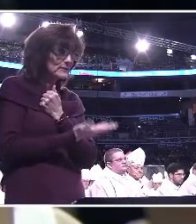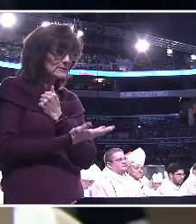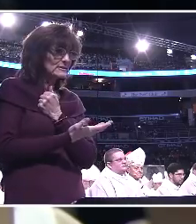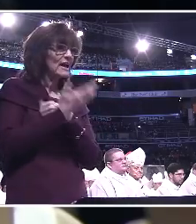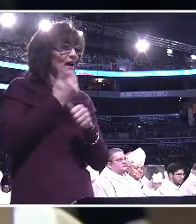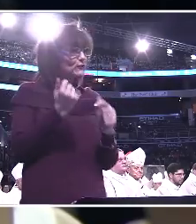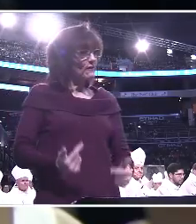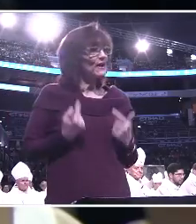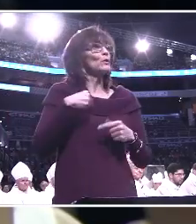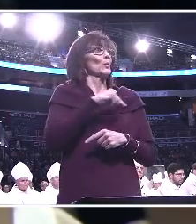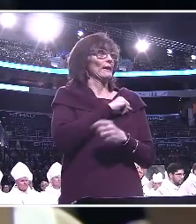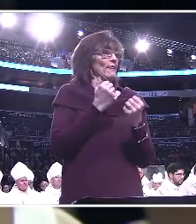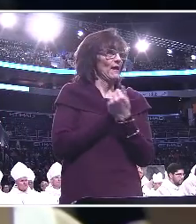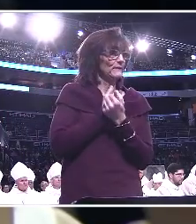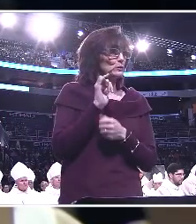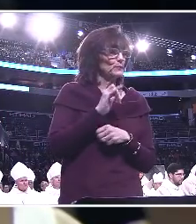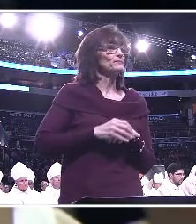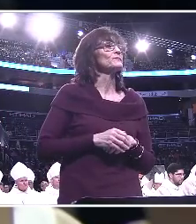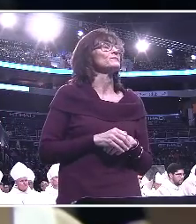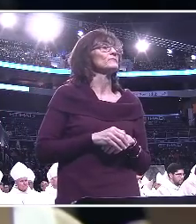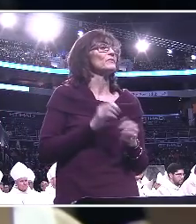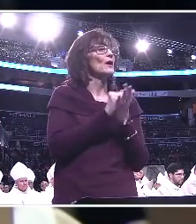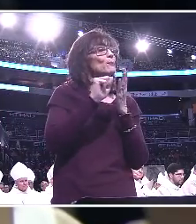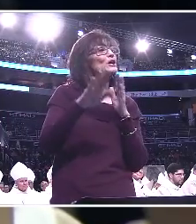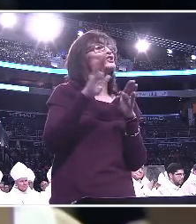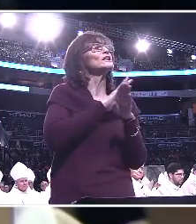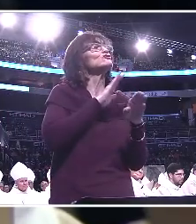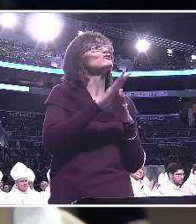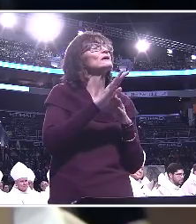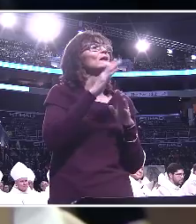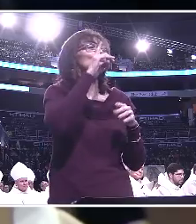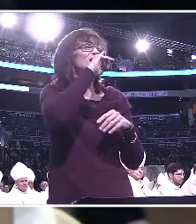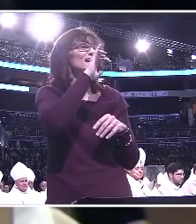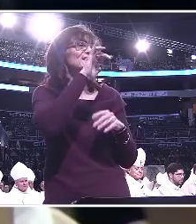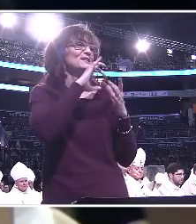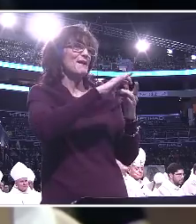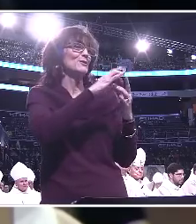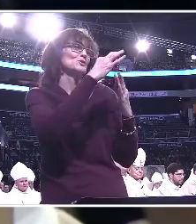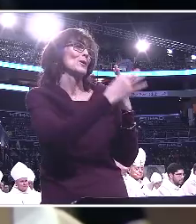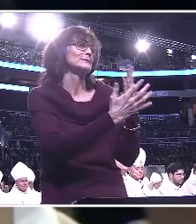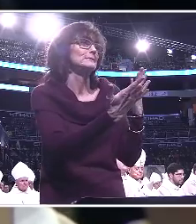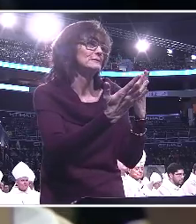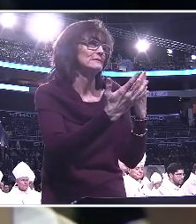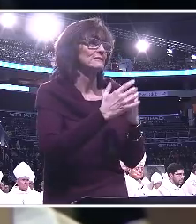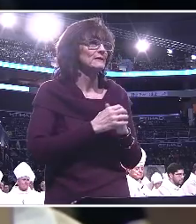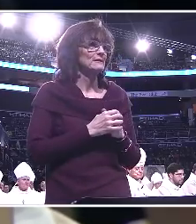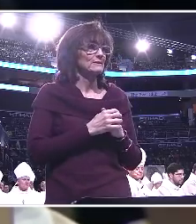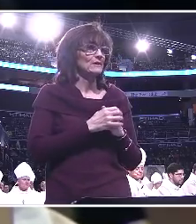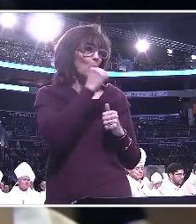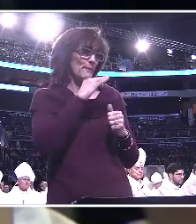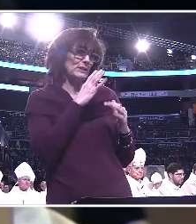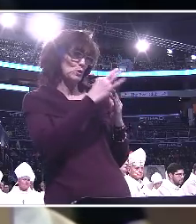The abortion industry pretends that it's about choice, but it's really not.